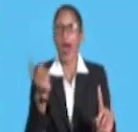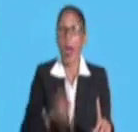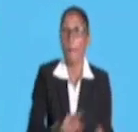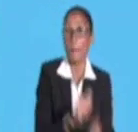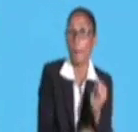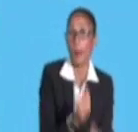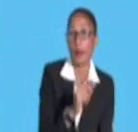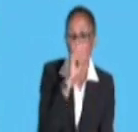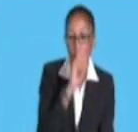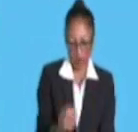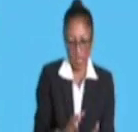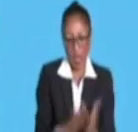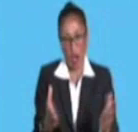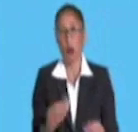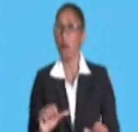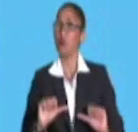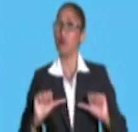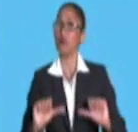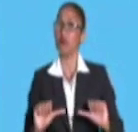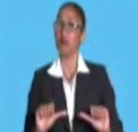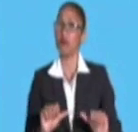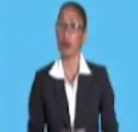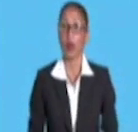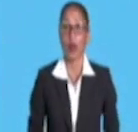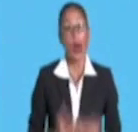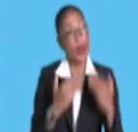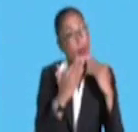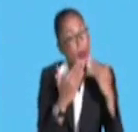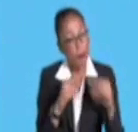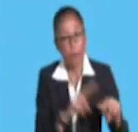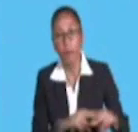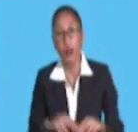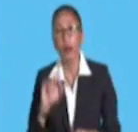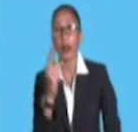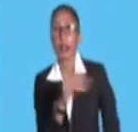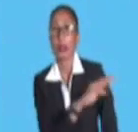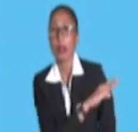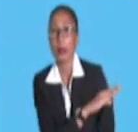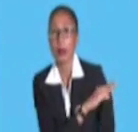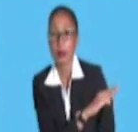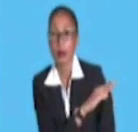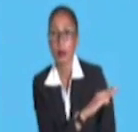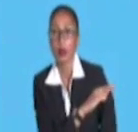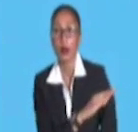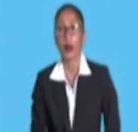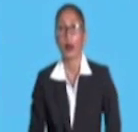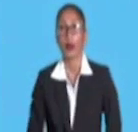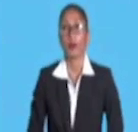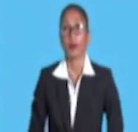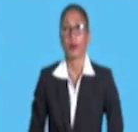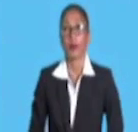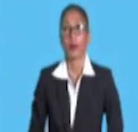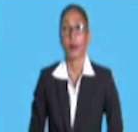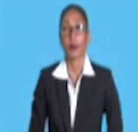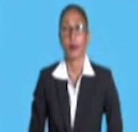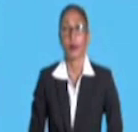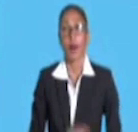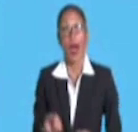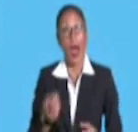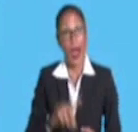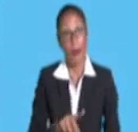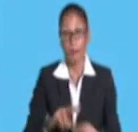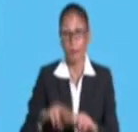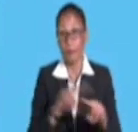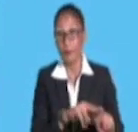we are today. I wish to thank the Fiji First Movement leader, the Honorable Prime Minister Vorenga Bainimarama, and the